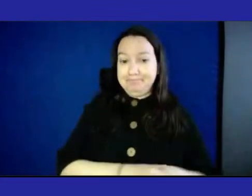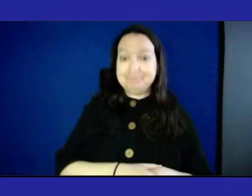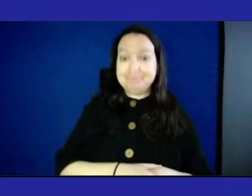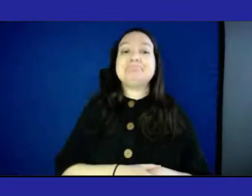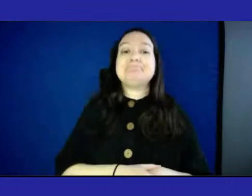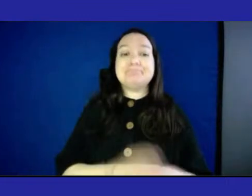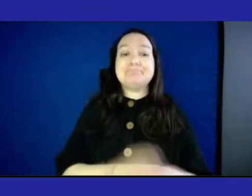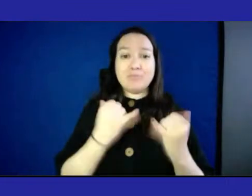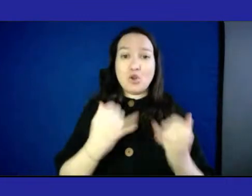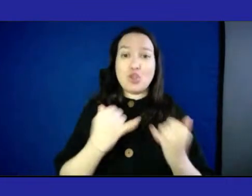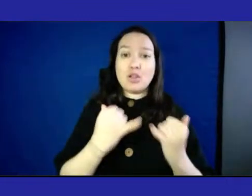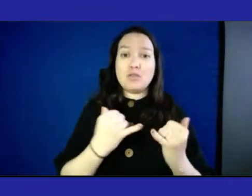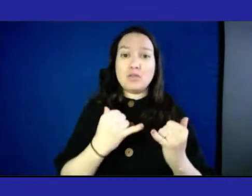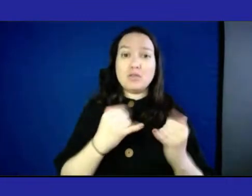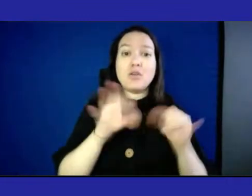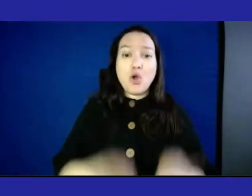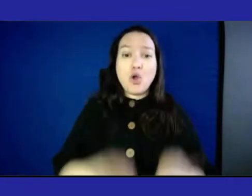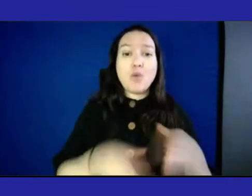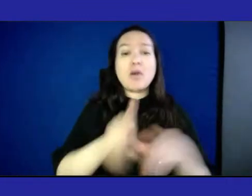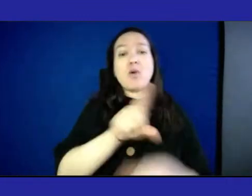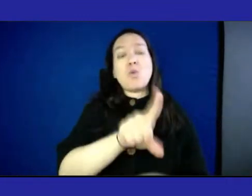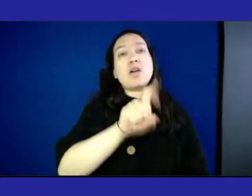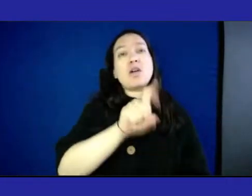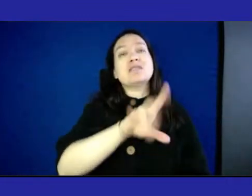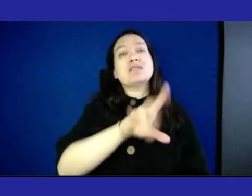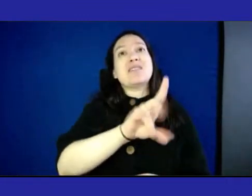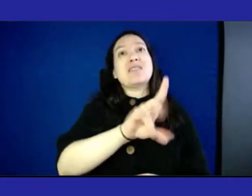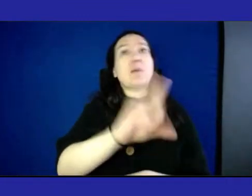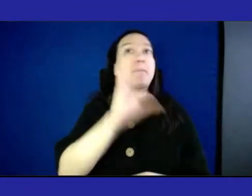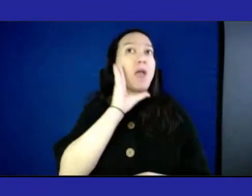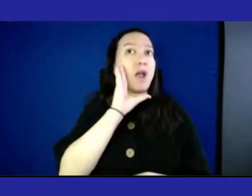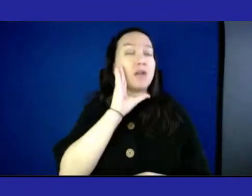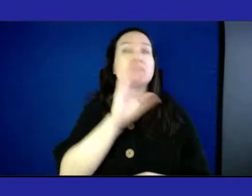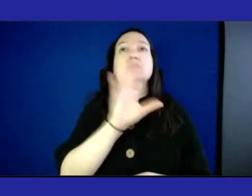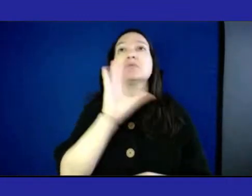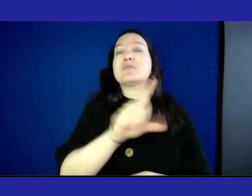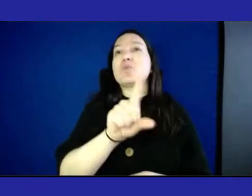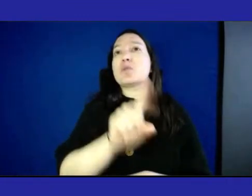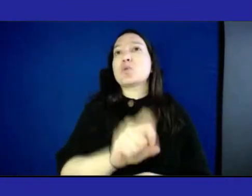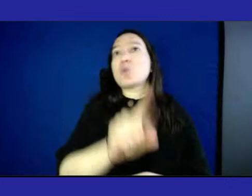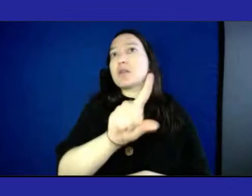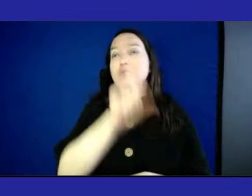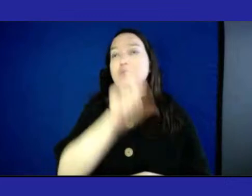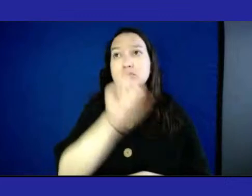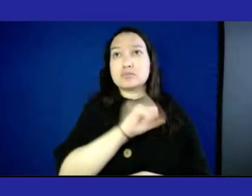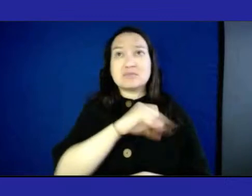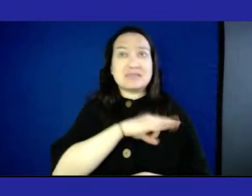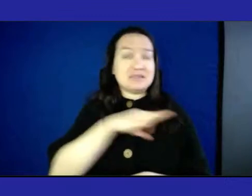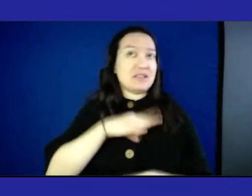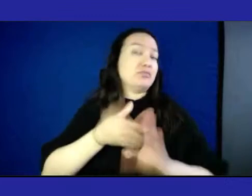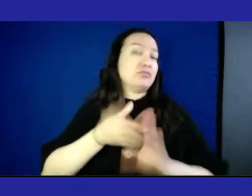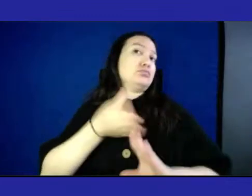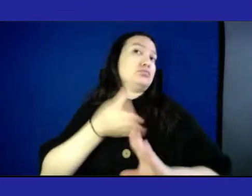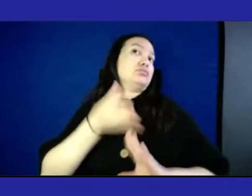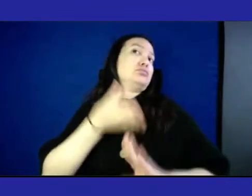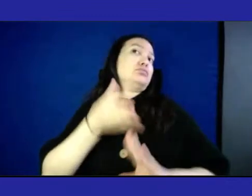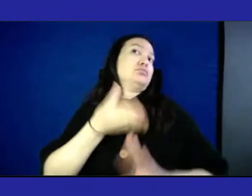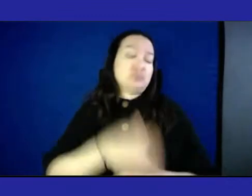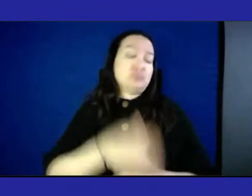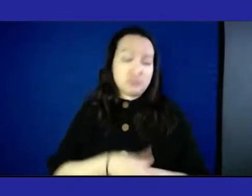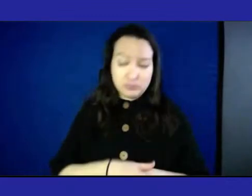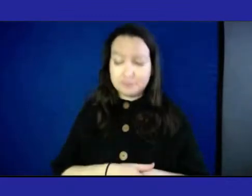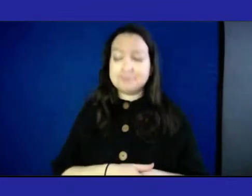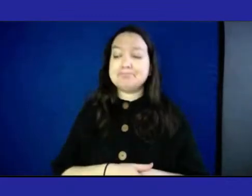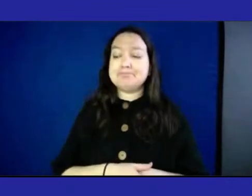currently reopened 171 beds, of which 101 are actually staffed and operational.